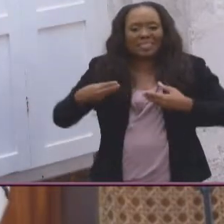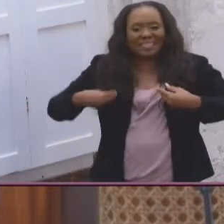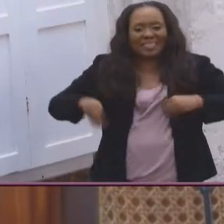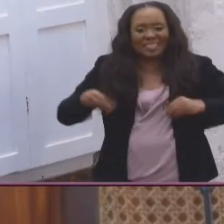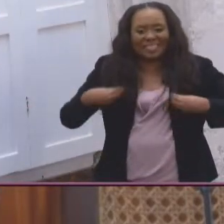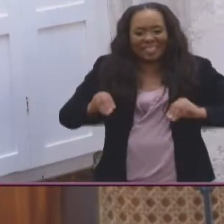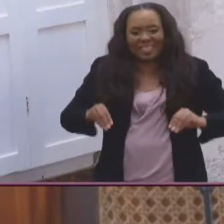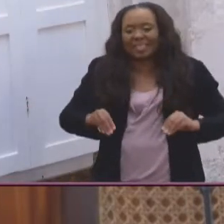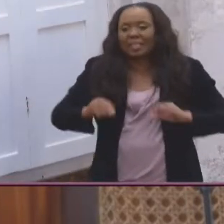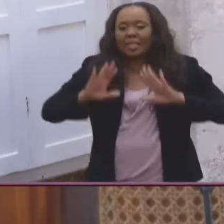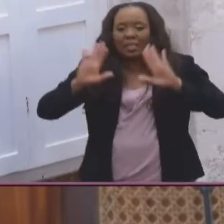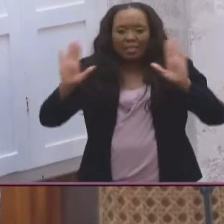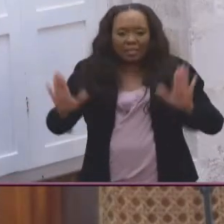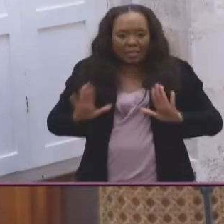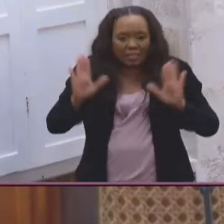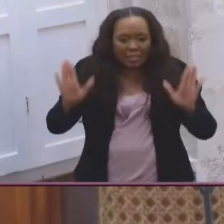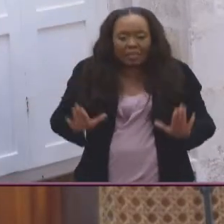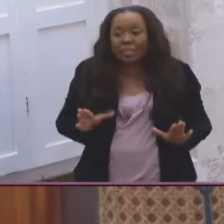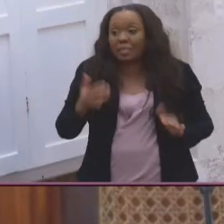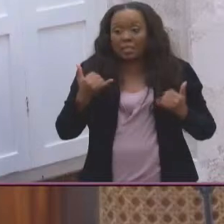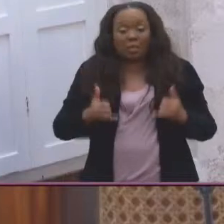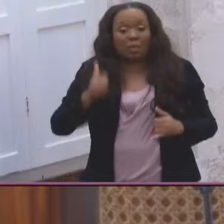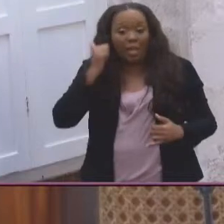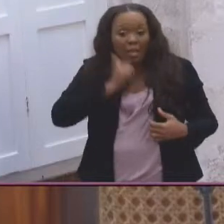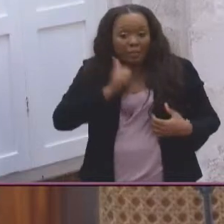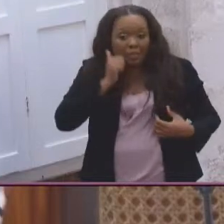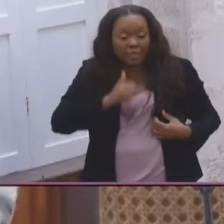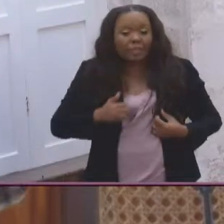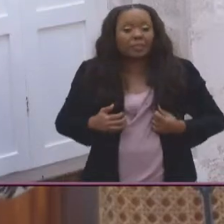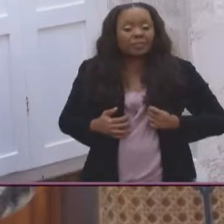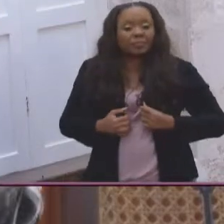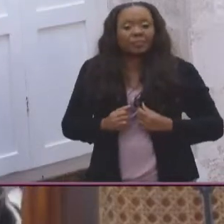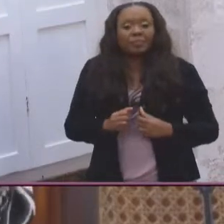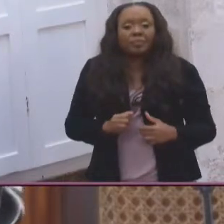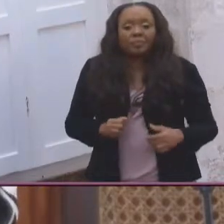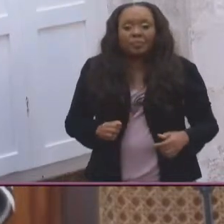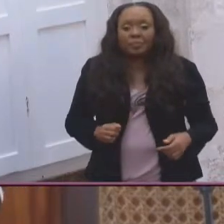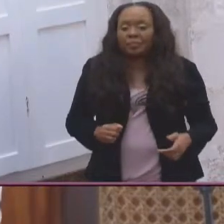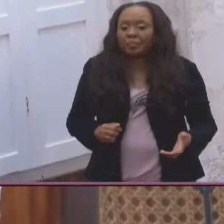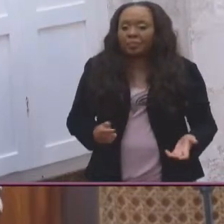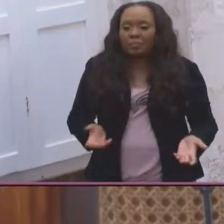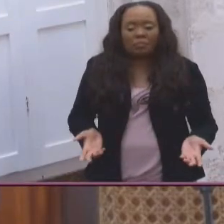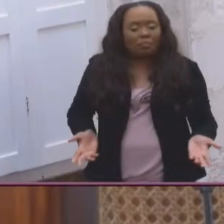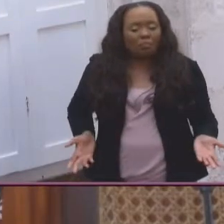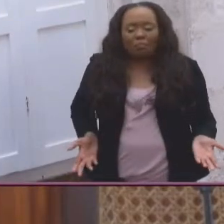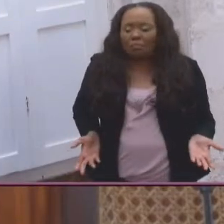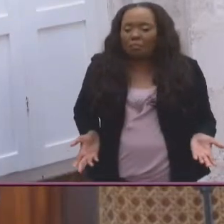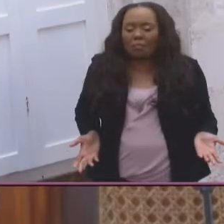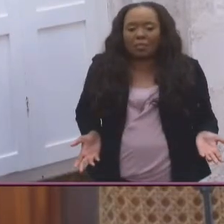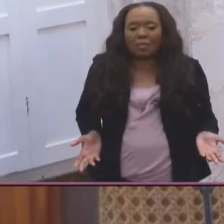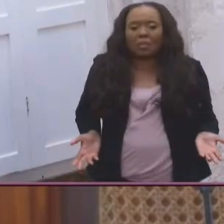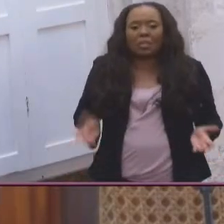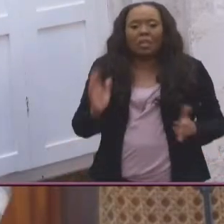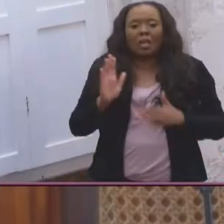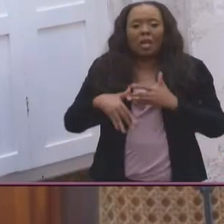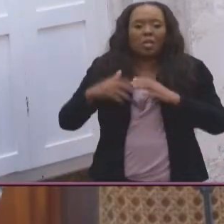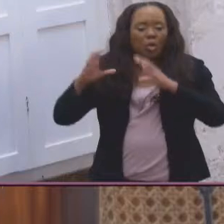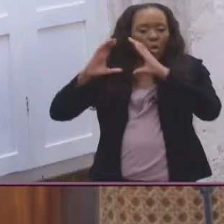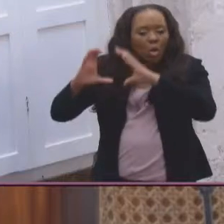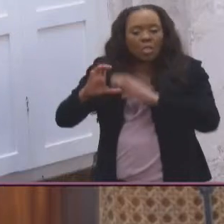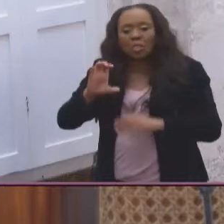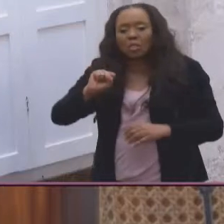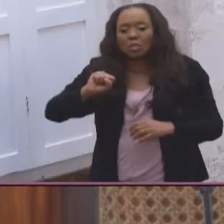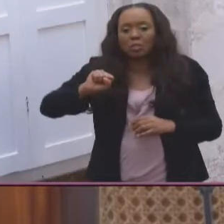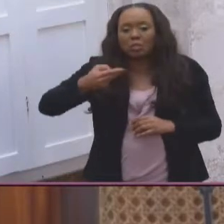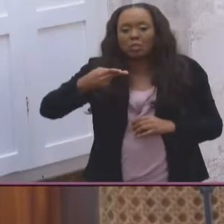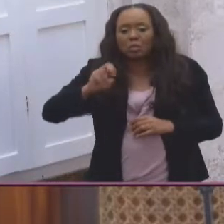coconuts Sundays, and every day now in some instances, they dispose of their shells badly, and they